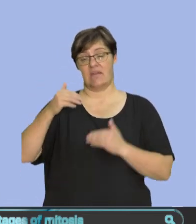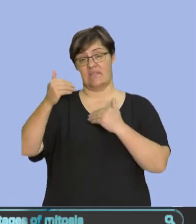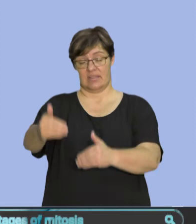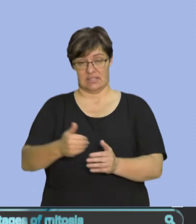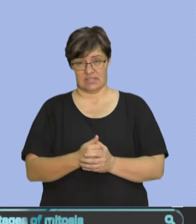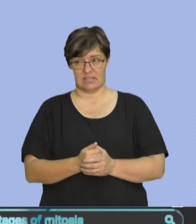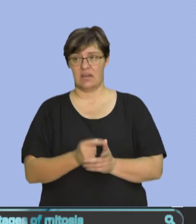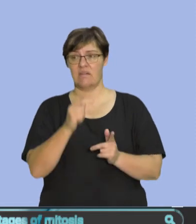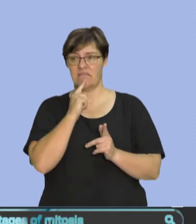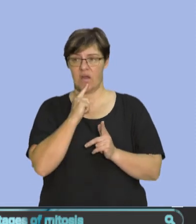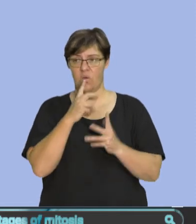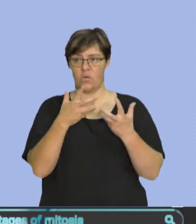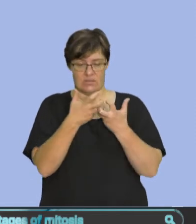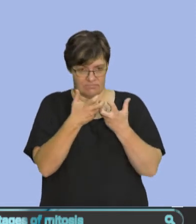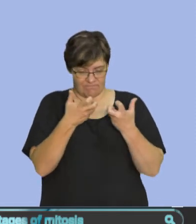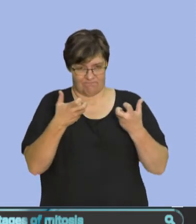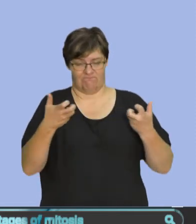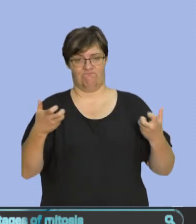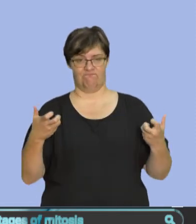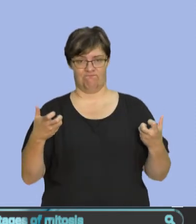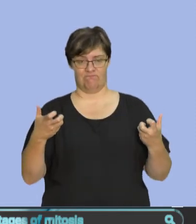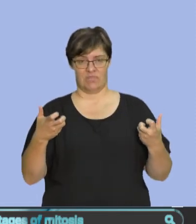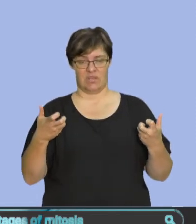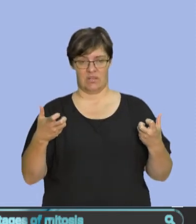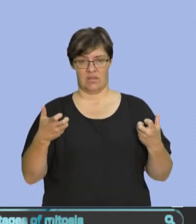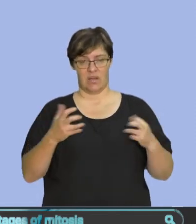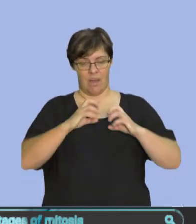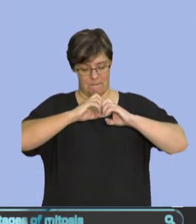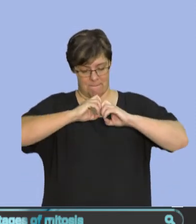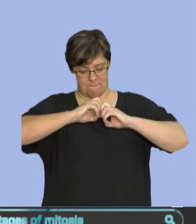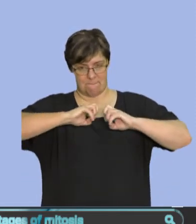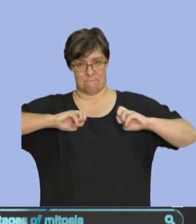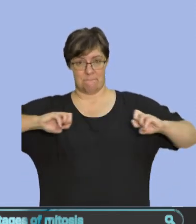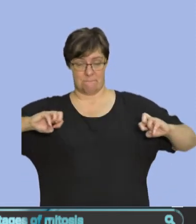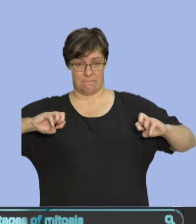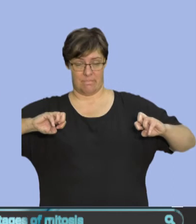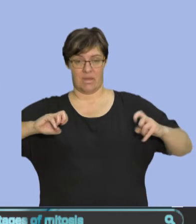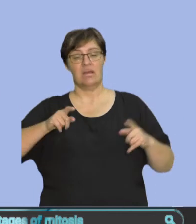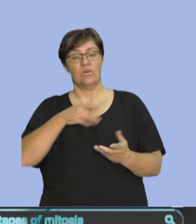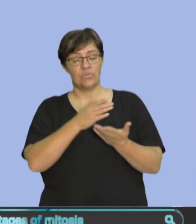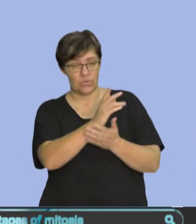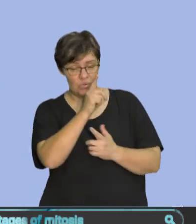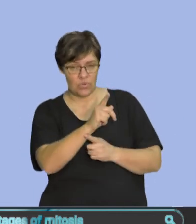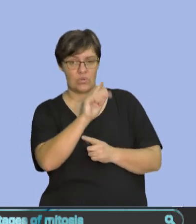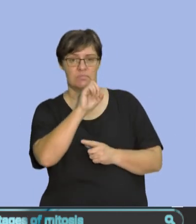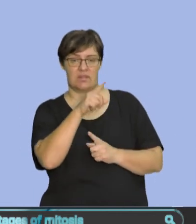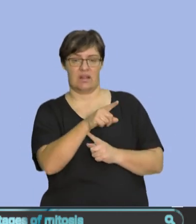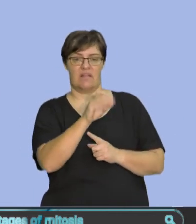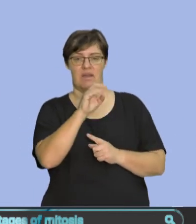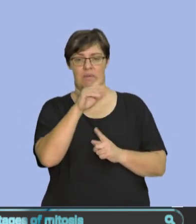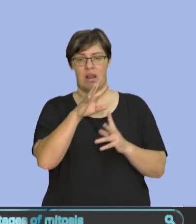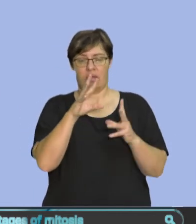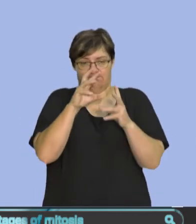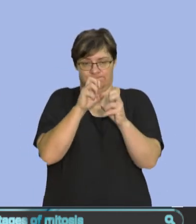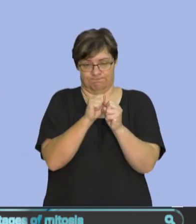would indicate the separation of the chromatids being pulled apart by the spindle fibers